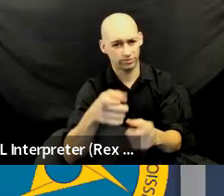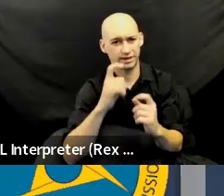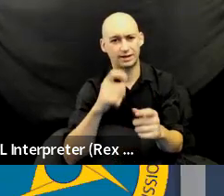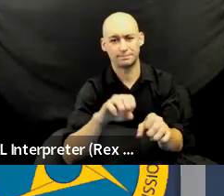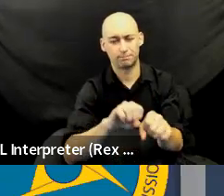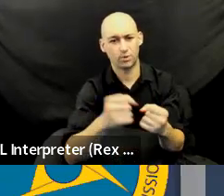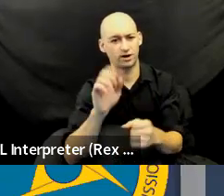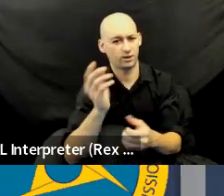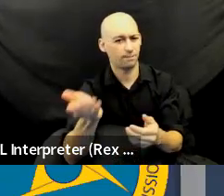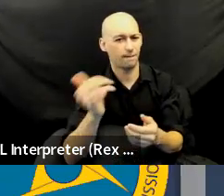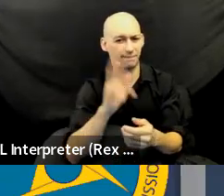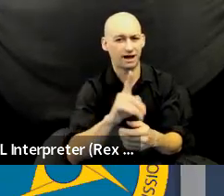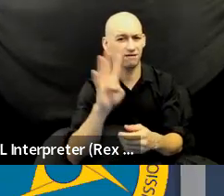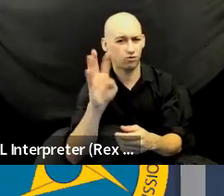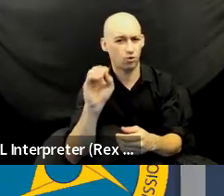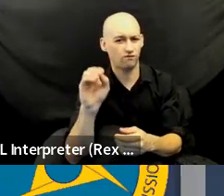Thank you.